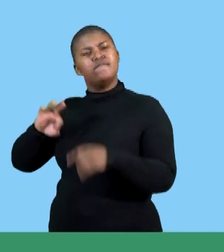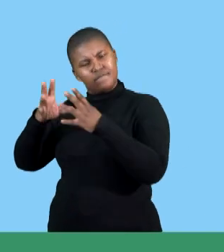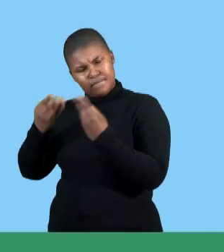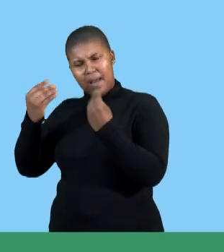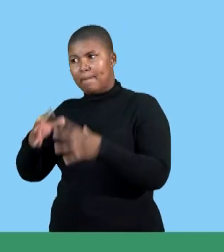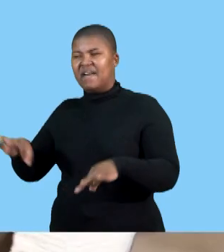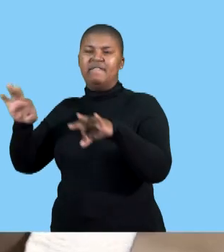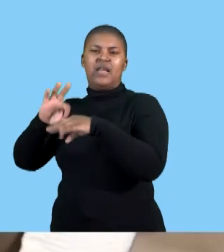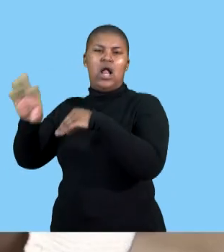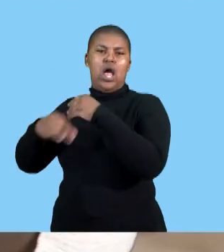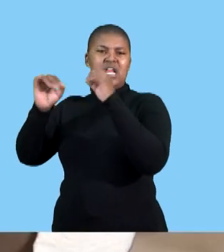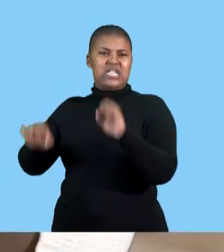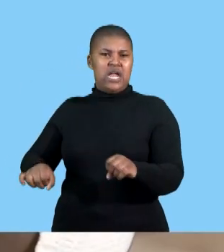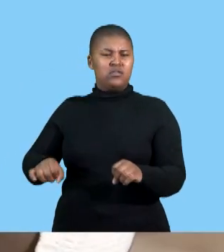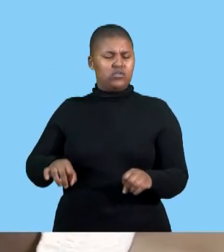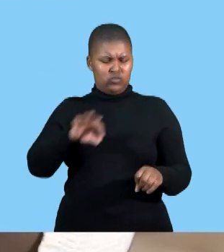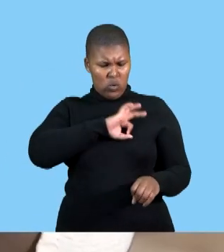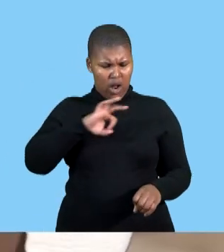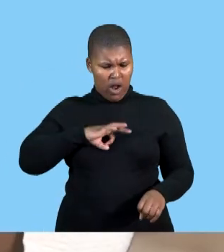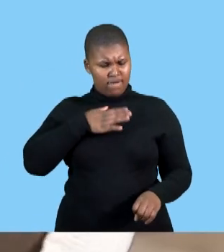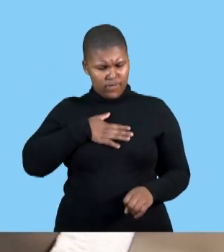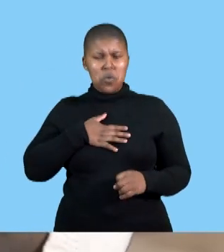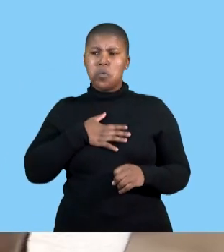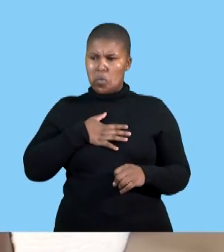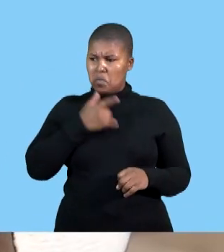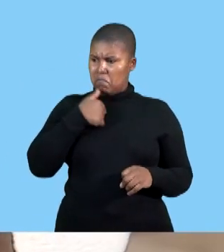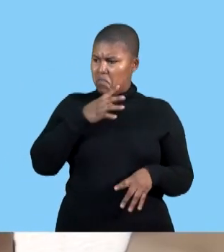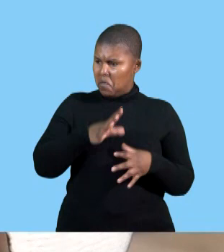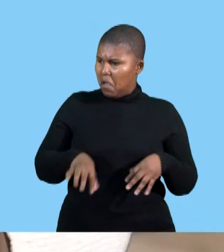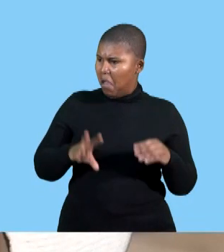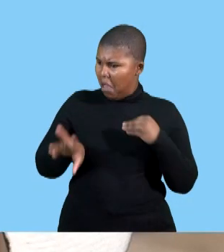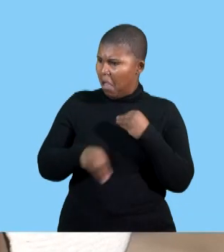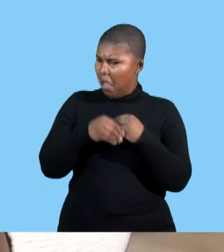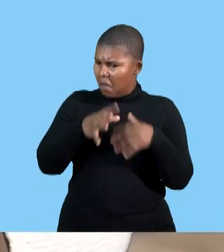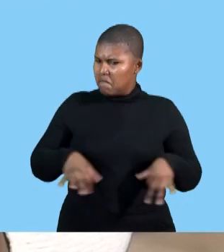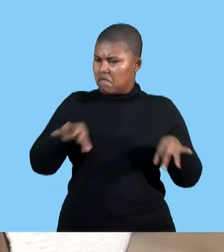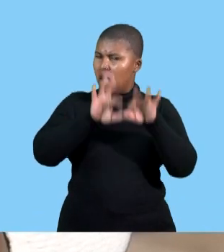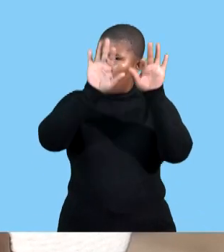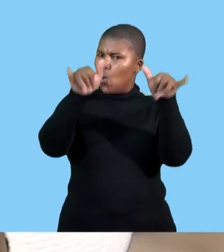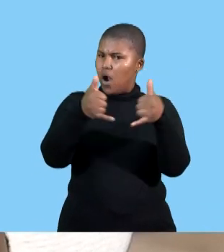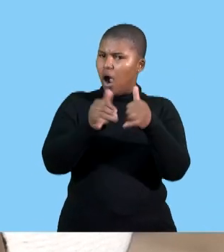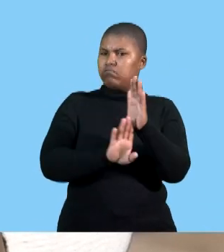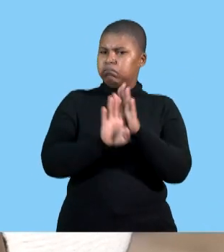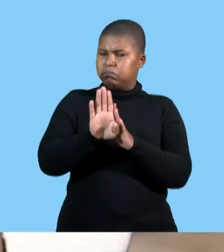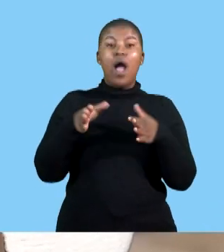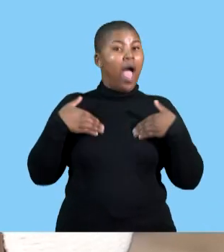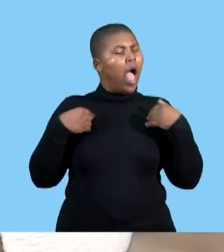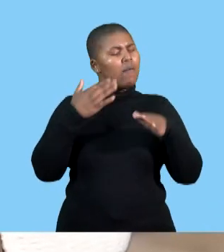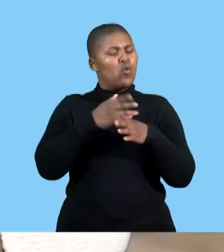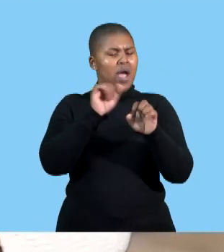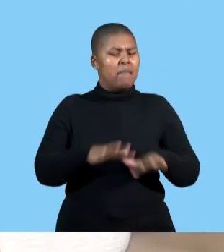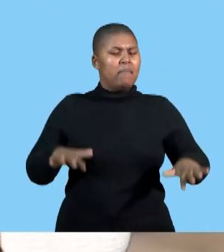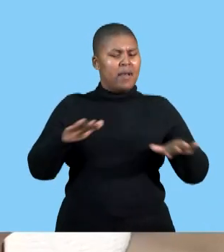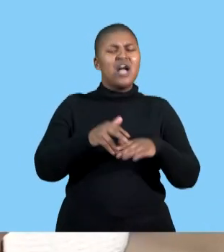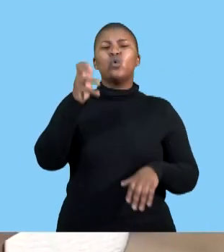I did say that employees, they also feel included, they feel valued, and they become what it promotes what? A happy